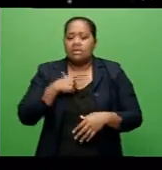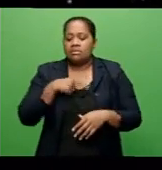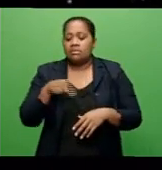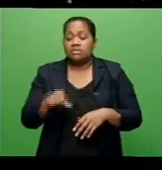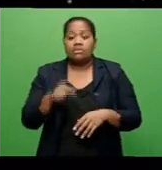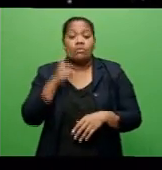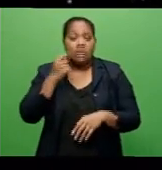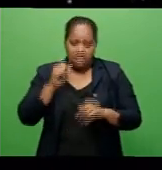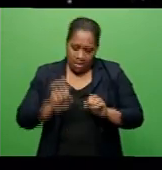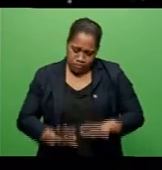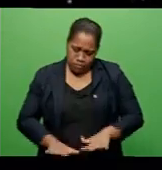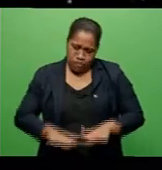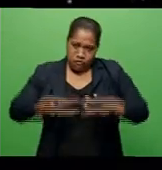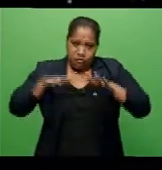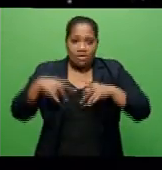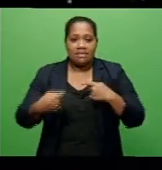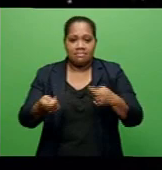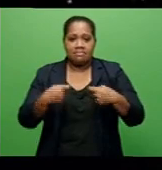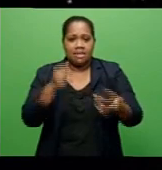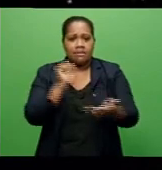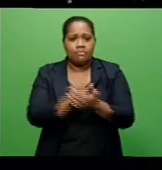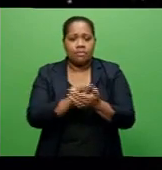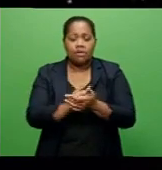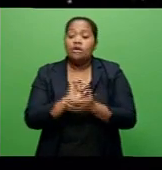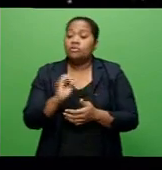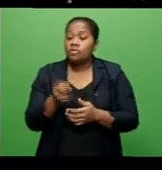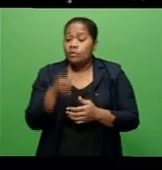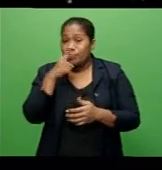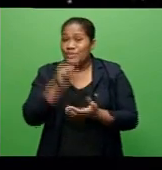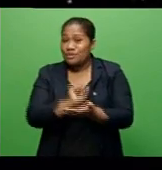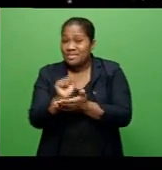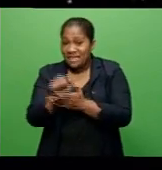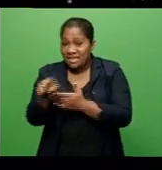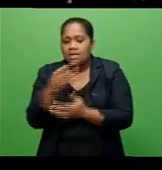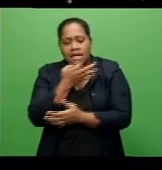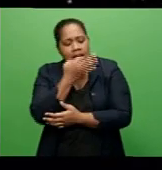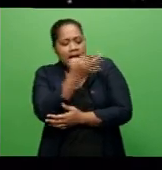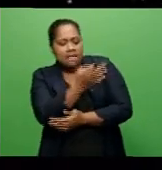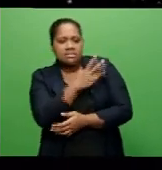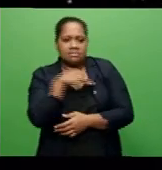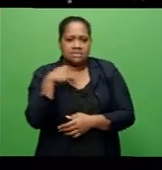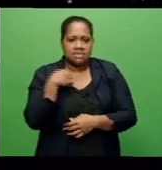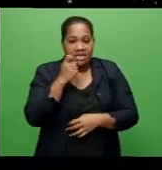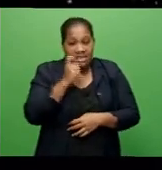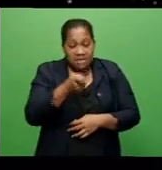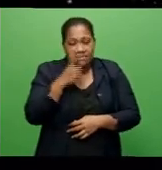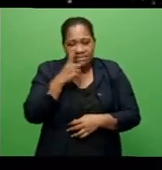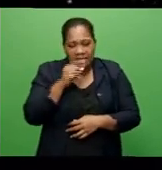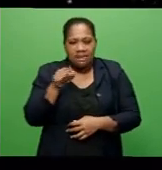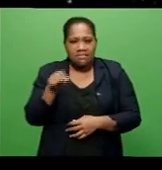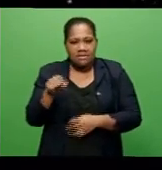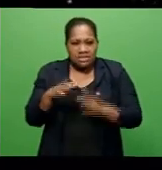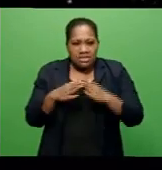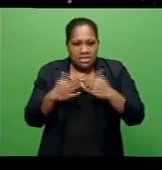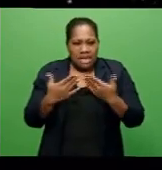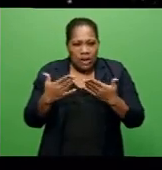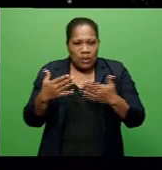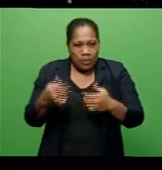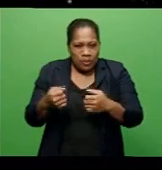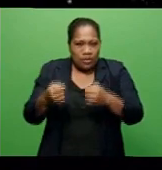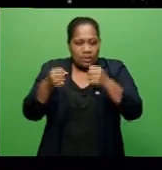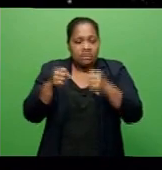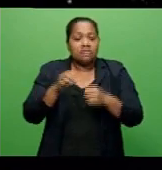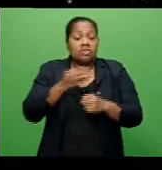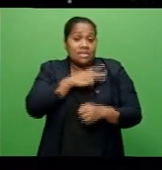Now, these vendors have also asked Pramila Kumar if their stall fees could be waived for now. The minister stated